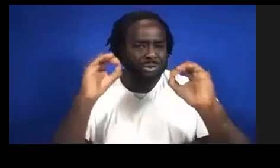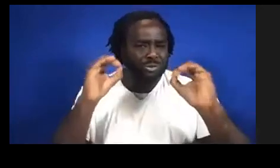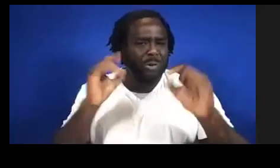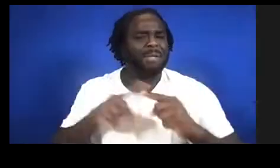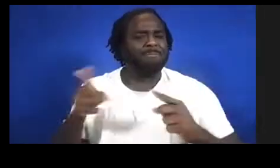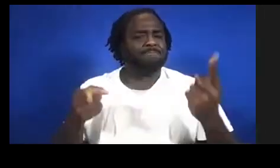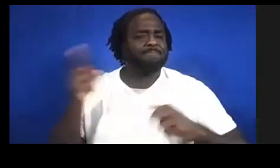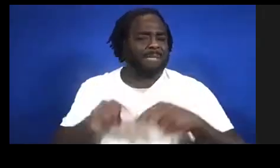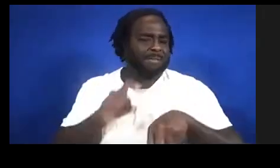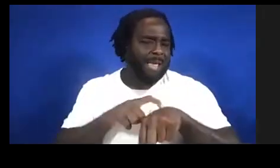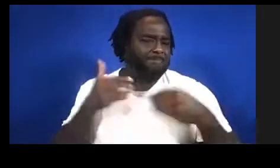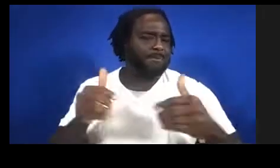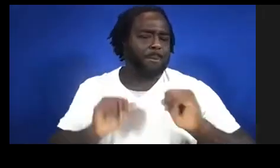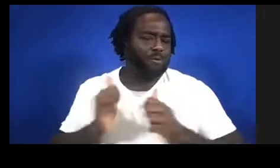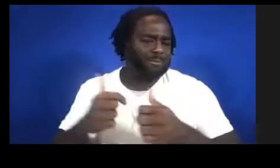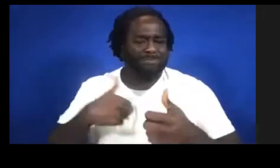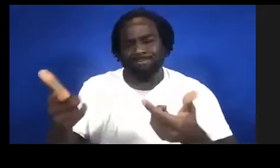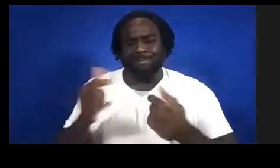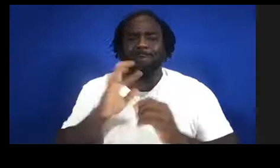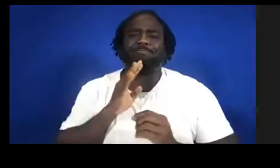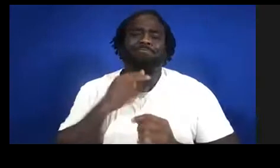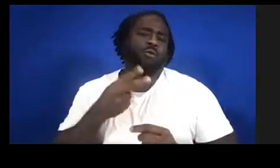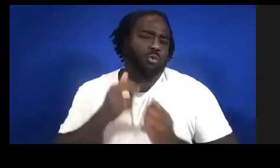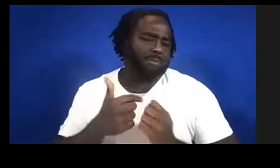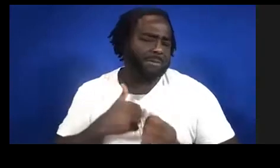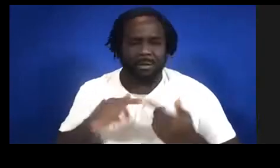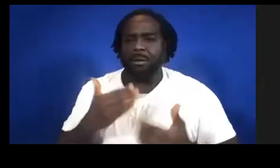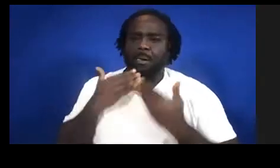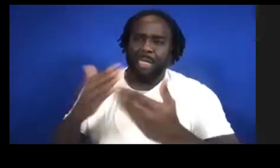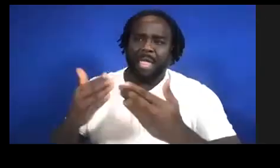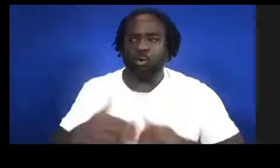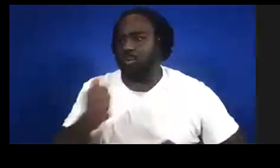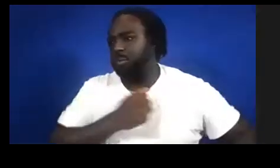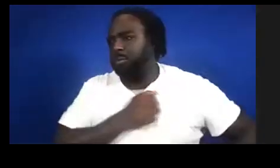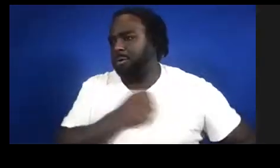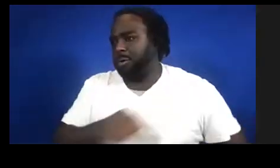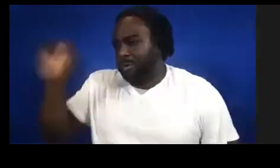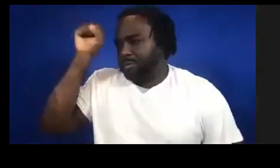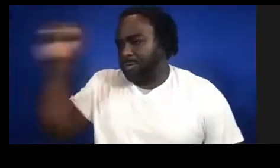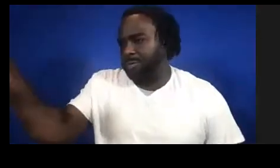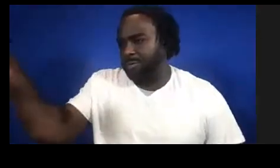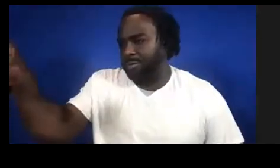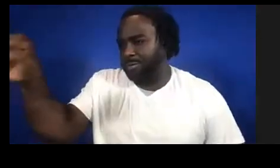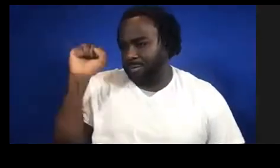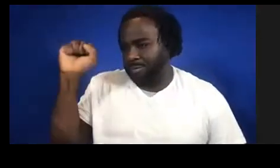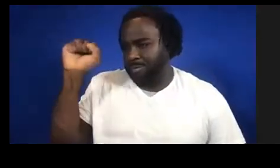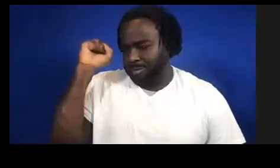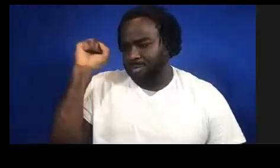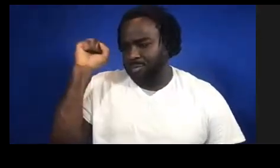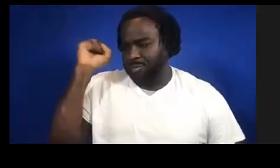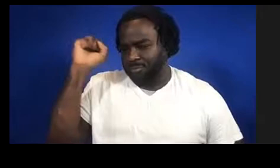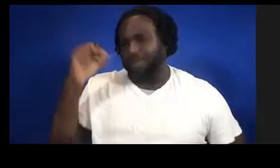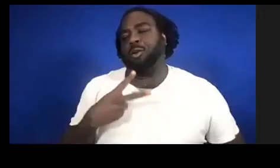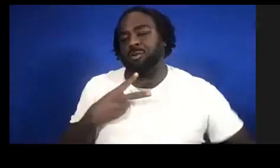tonight. I know that he's made some time to be with me, and we're working this out. So I appreciate